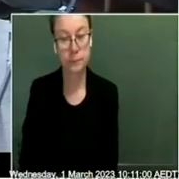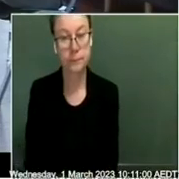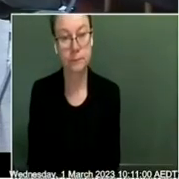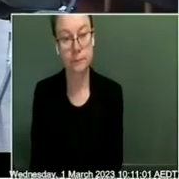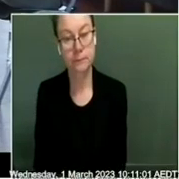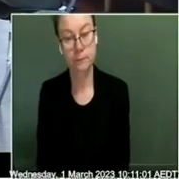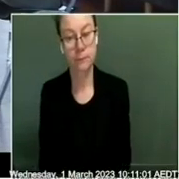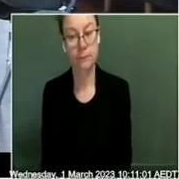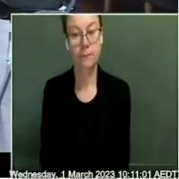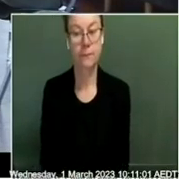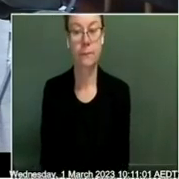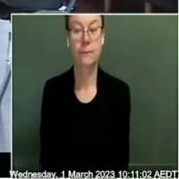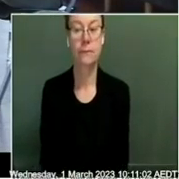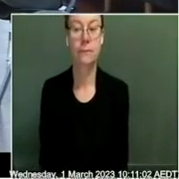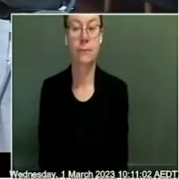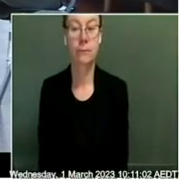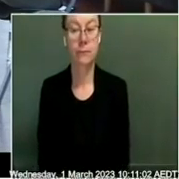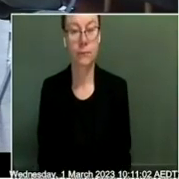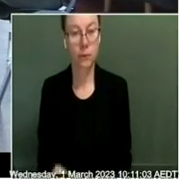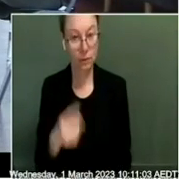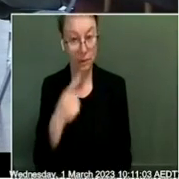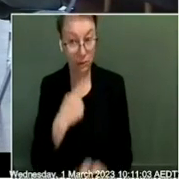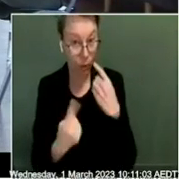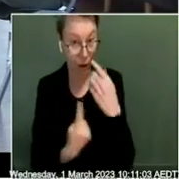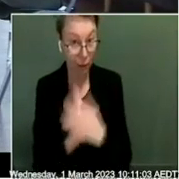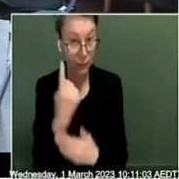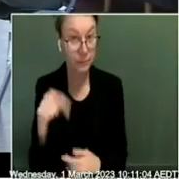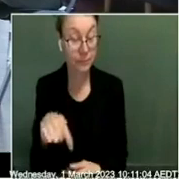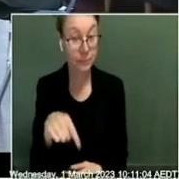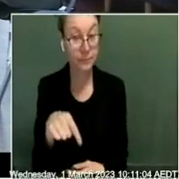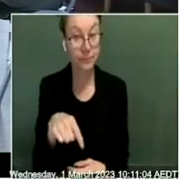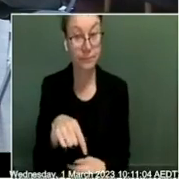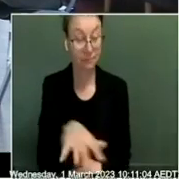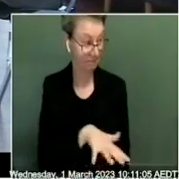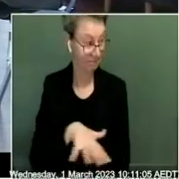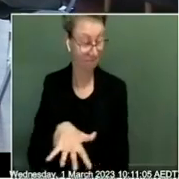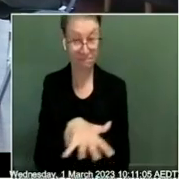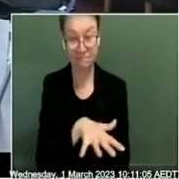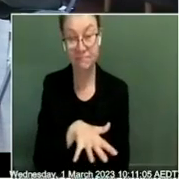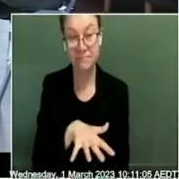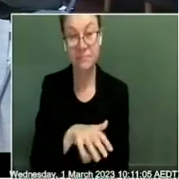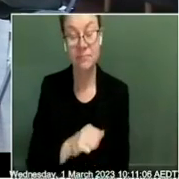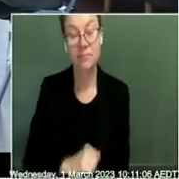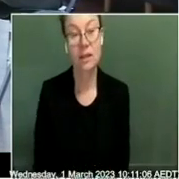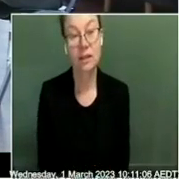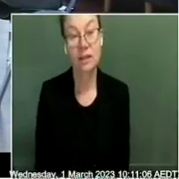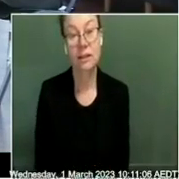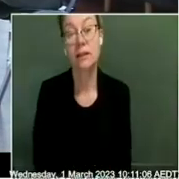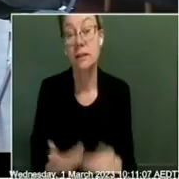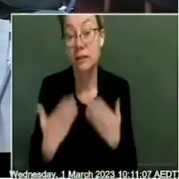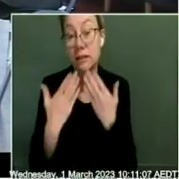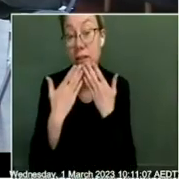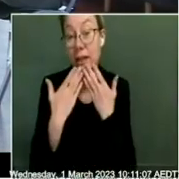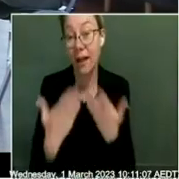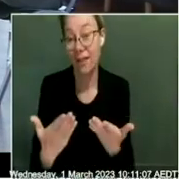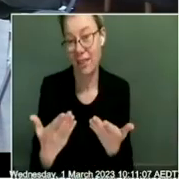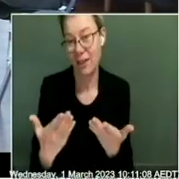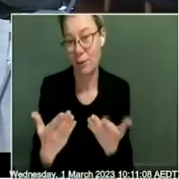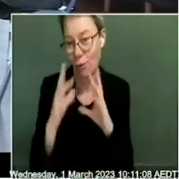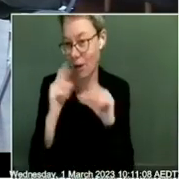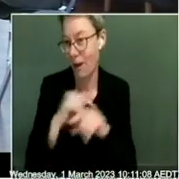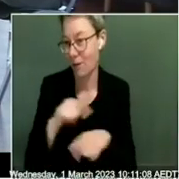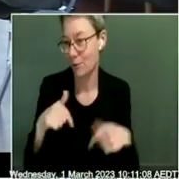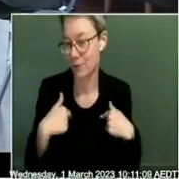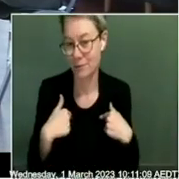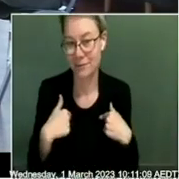this place, and we thank you for the hospitality today as well. So thank you very